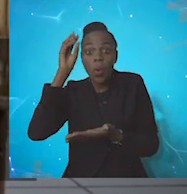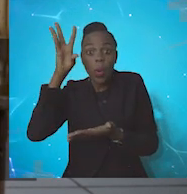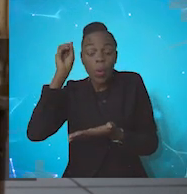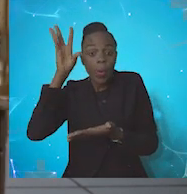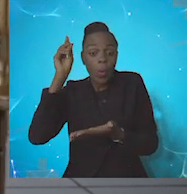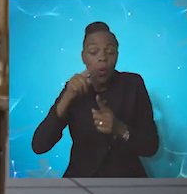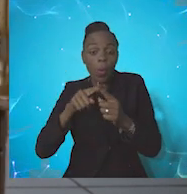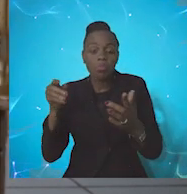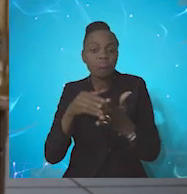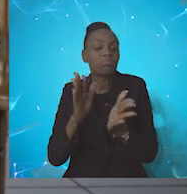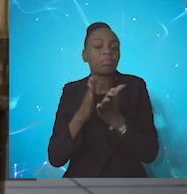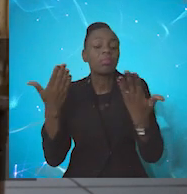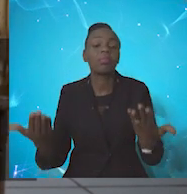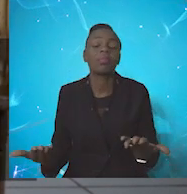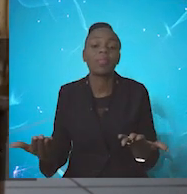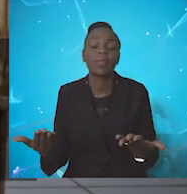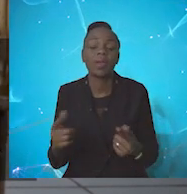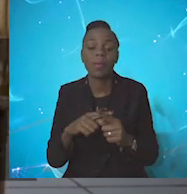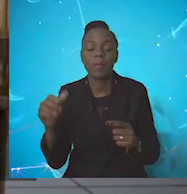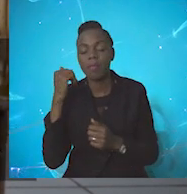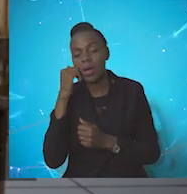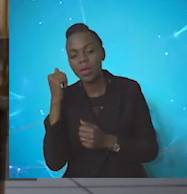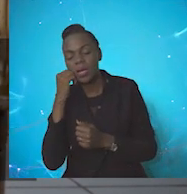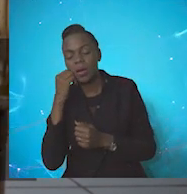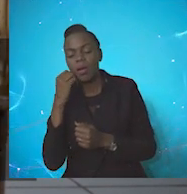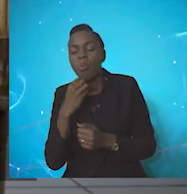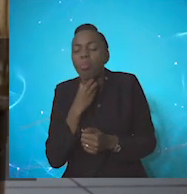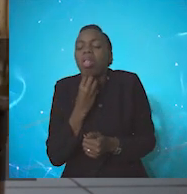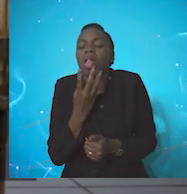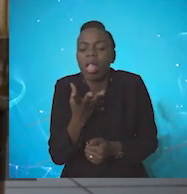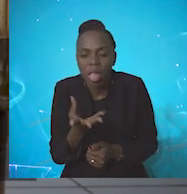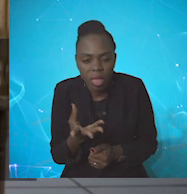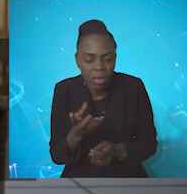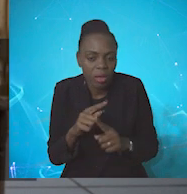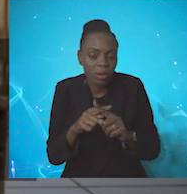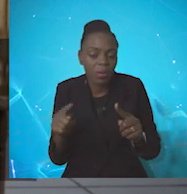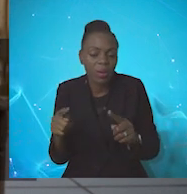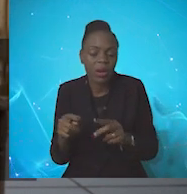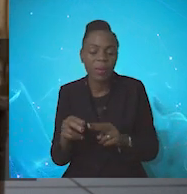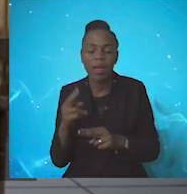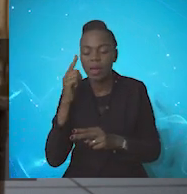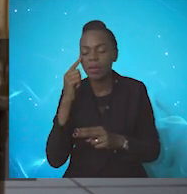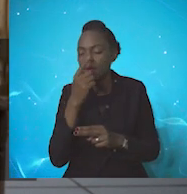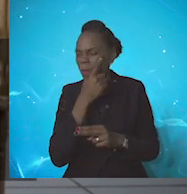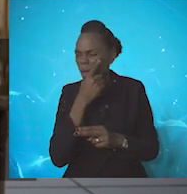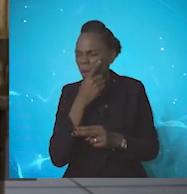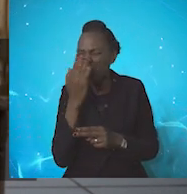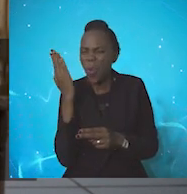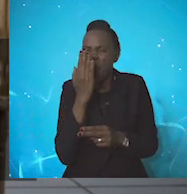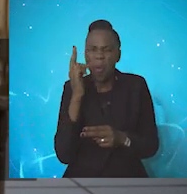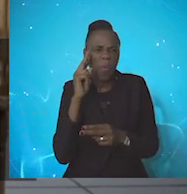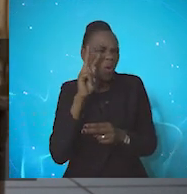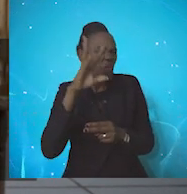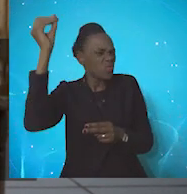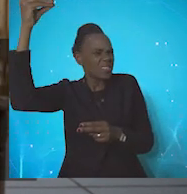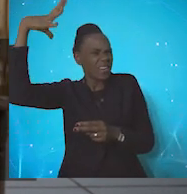suspect that. Okay, patients will have vomiting, and they'll have eye pain when they look into light. They can